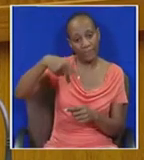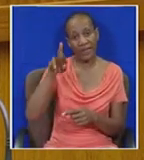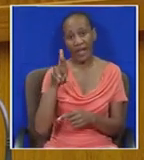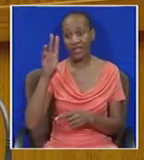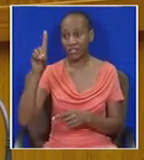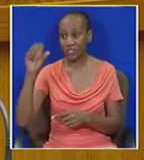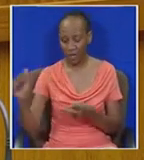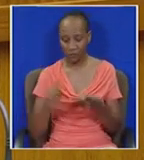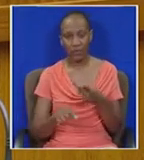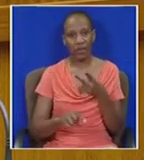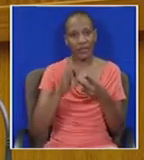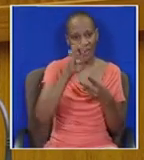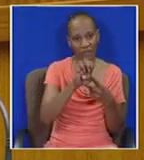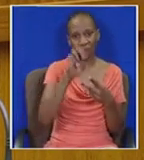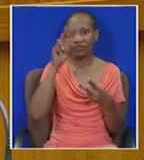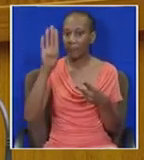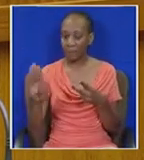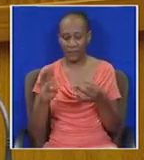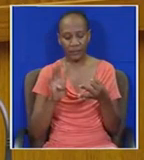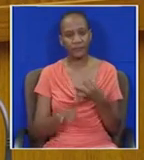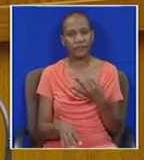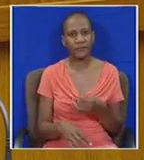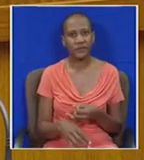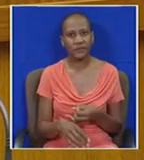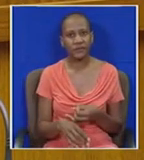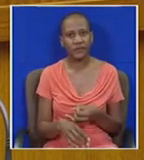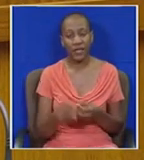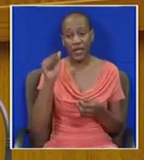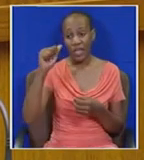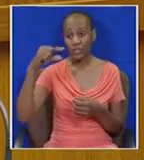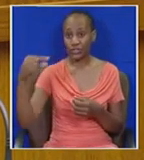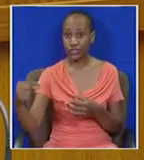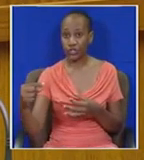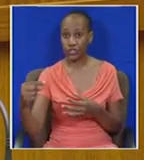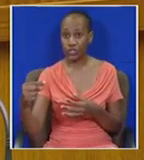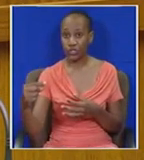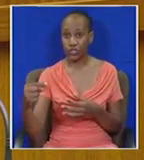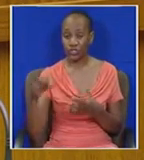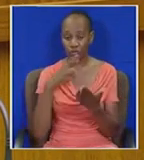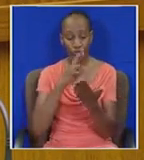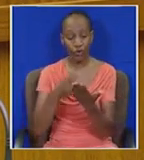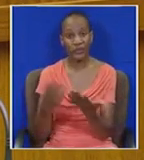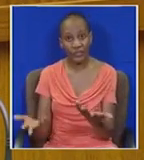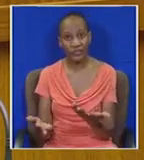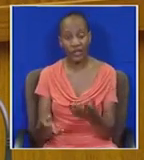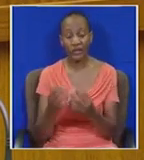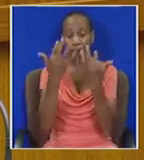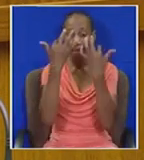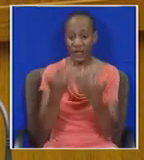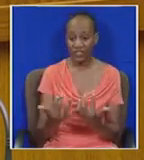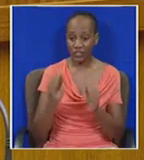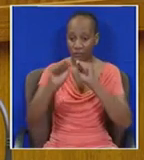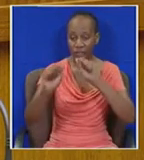the Expropriation Bill, revised legislation on the Auditor General, and the Political Parties Funding Bill put forward